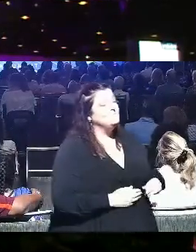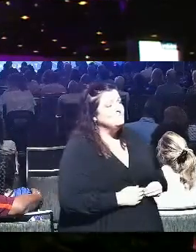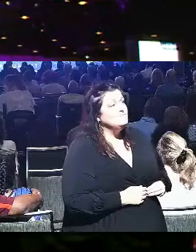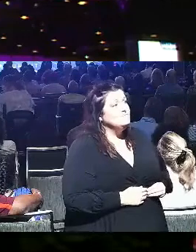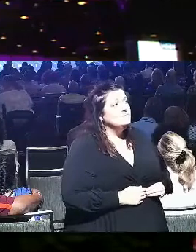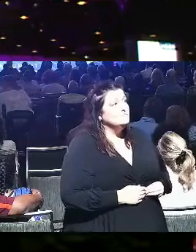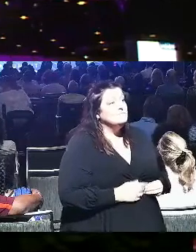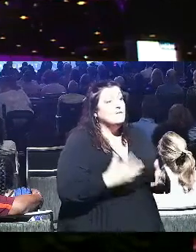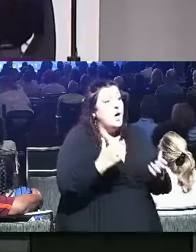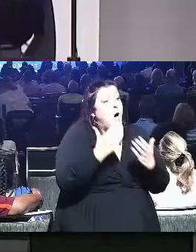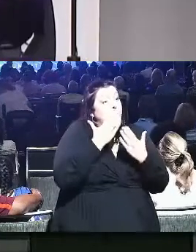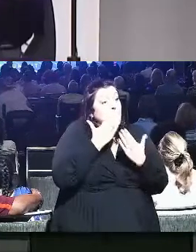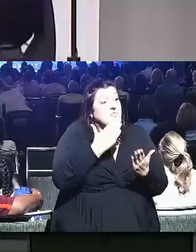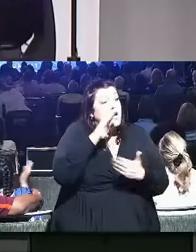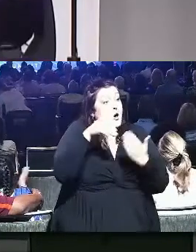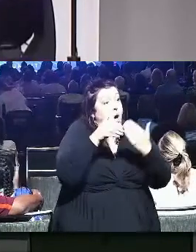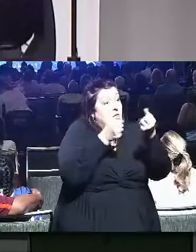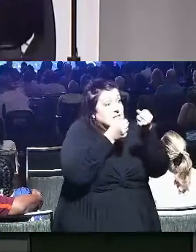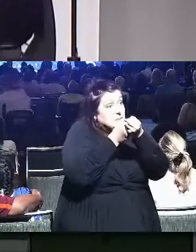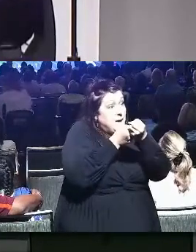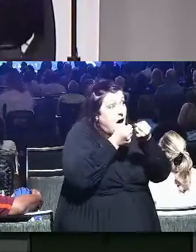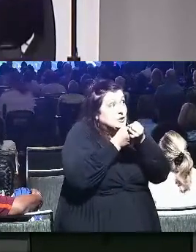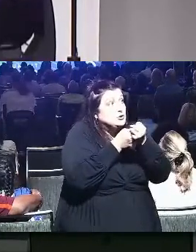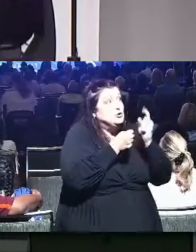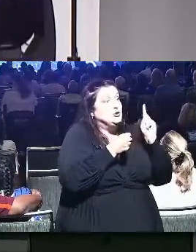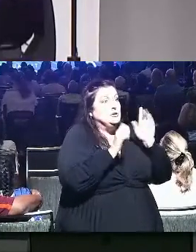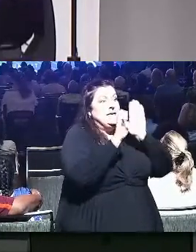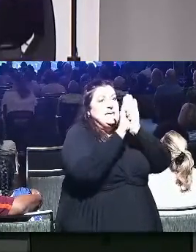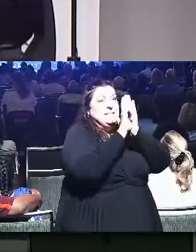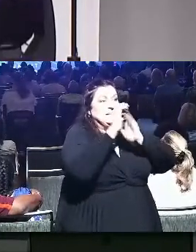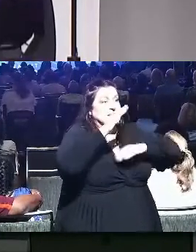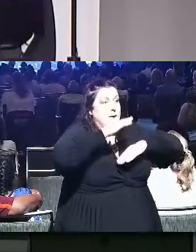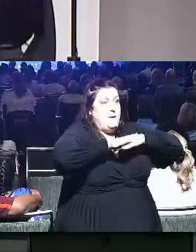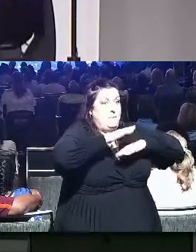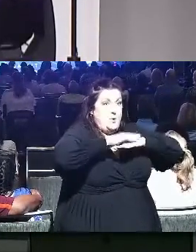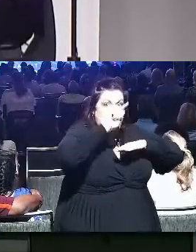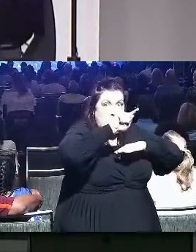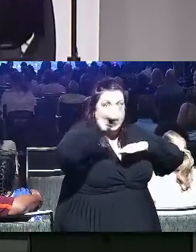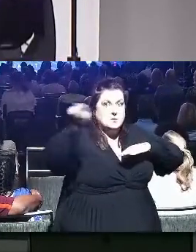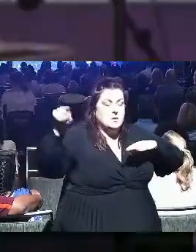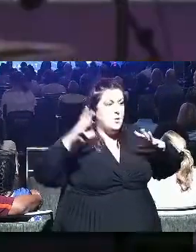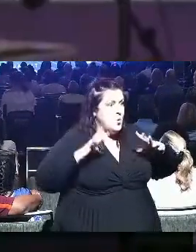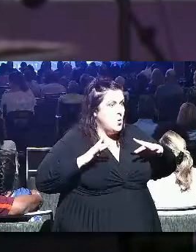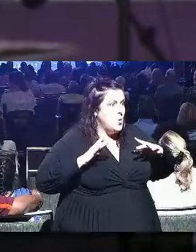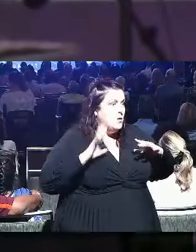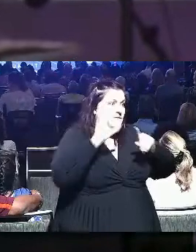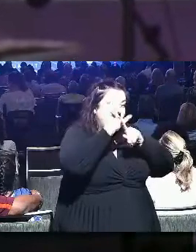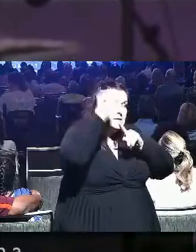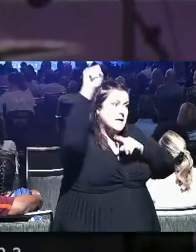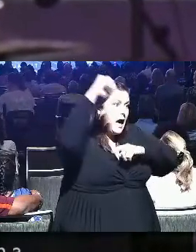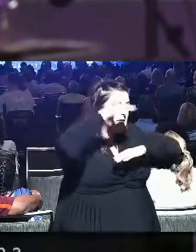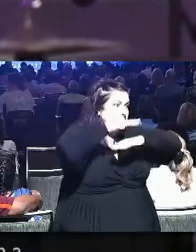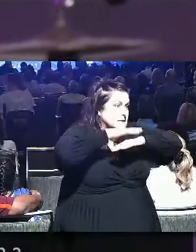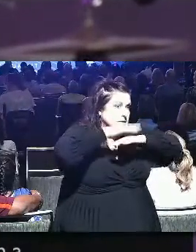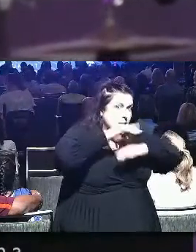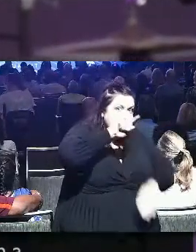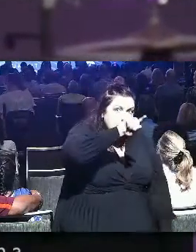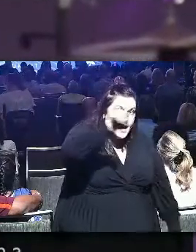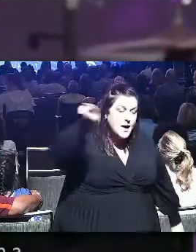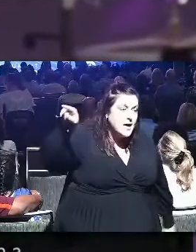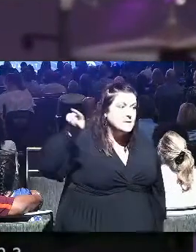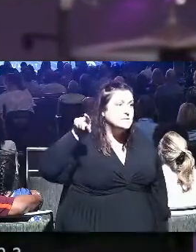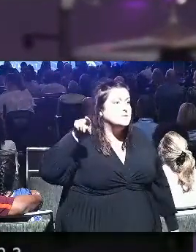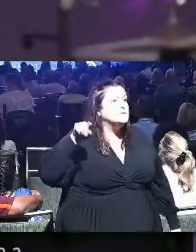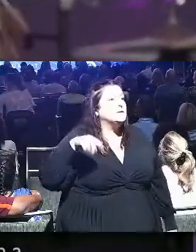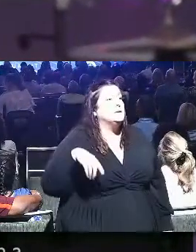I want to thank all our sponsors and exhibitors who really put on a fantastic exhibitor experience out there. You guys